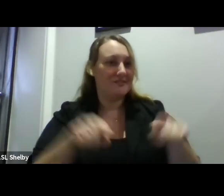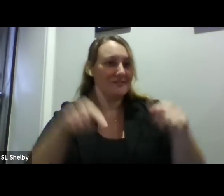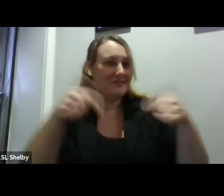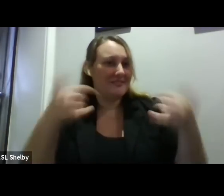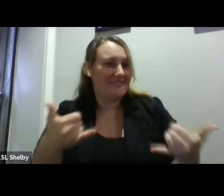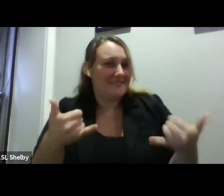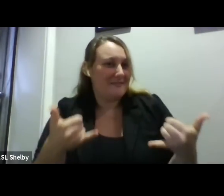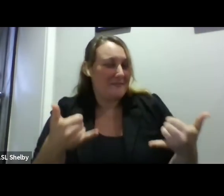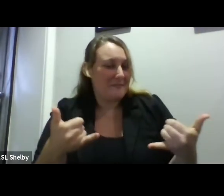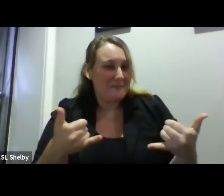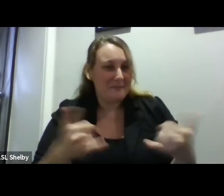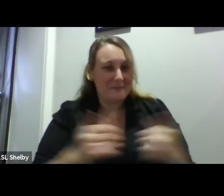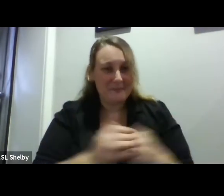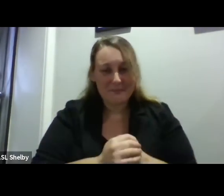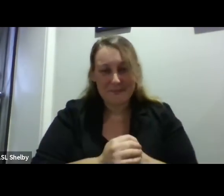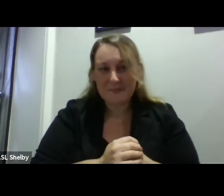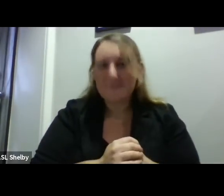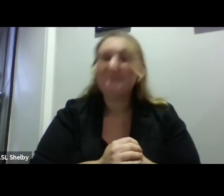let's also